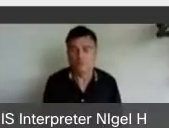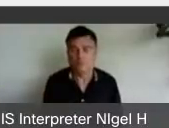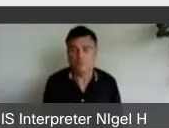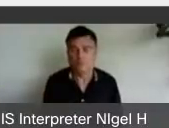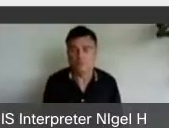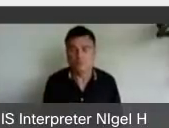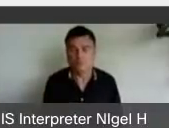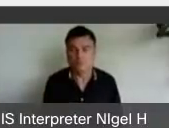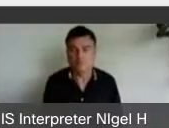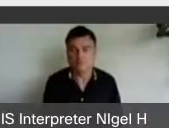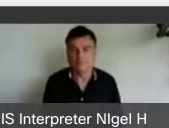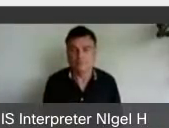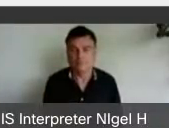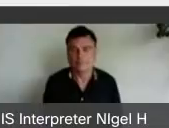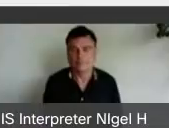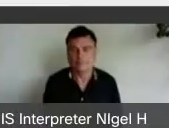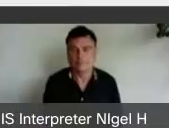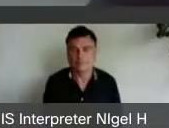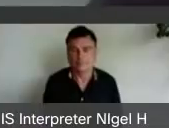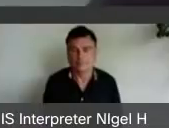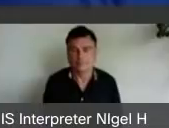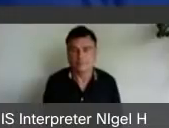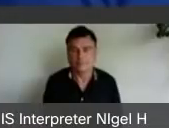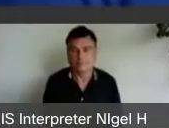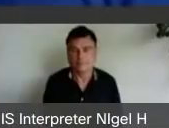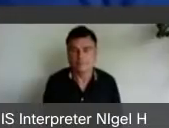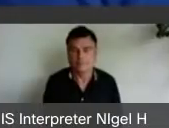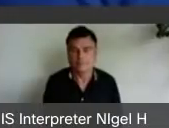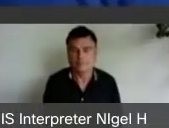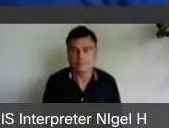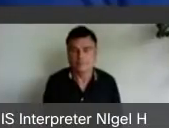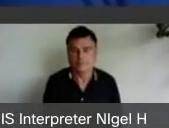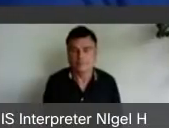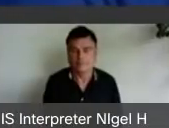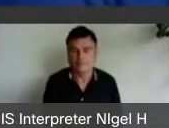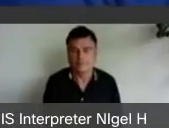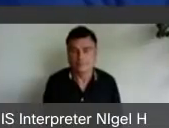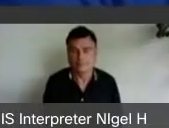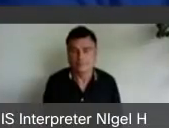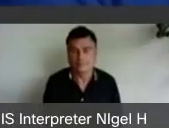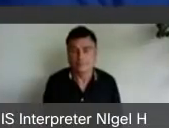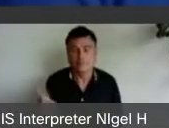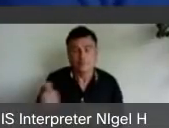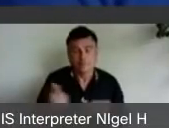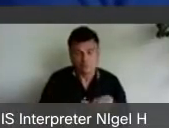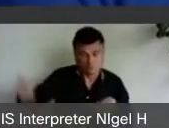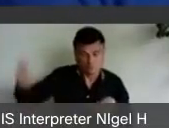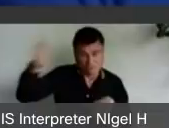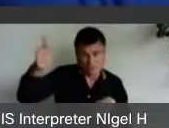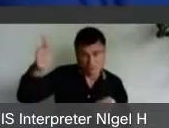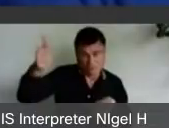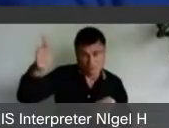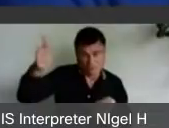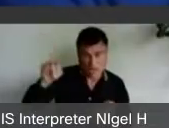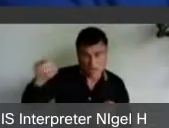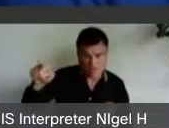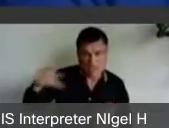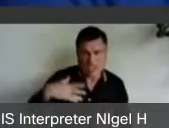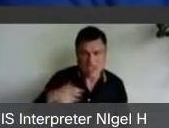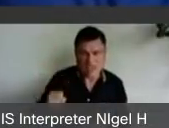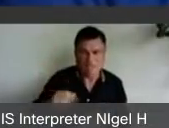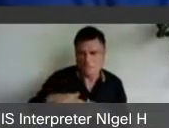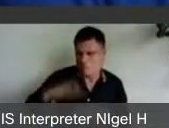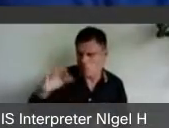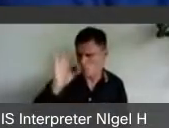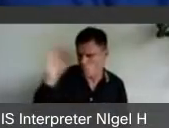Right. So, Secretary General, we have just one more question for you. So you mentioned about having hope in young